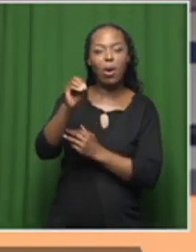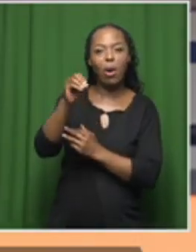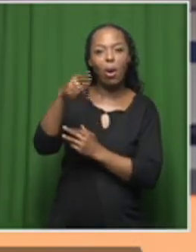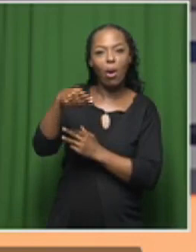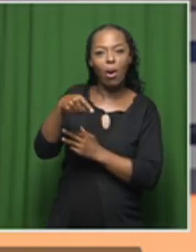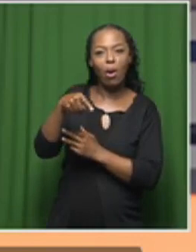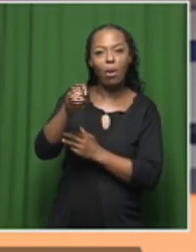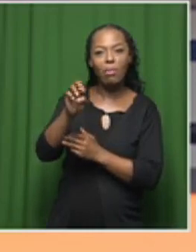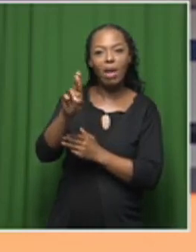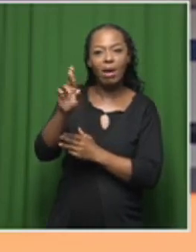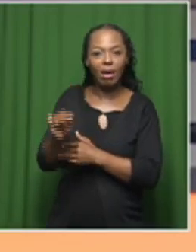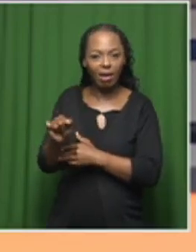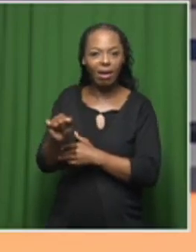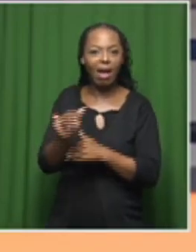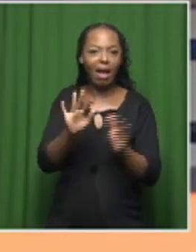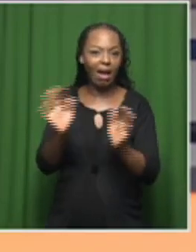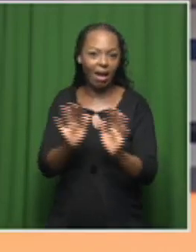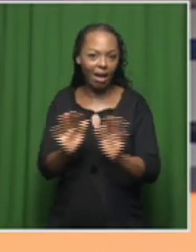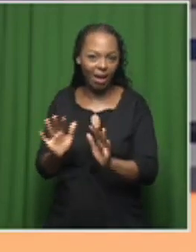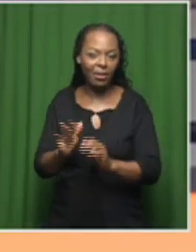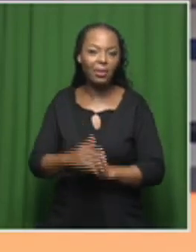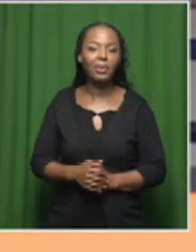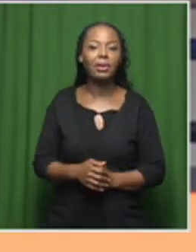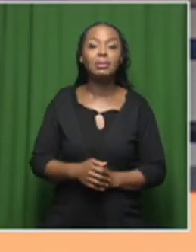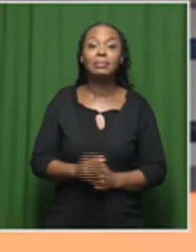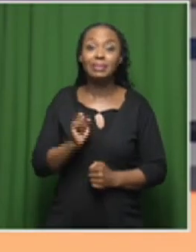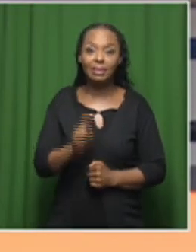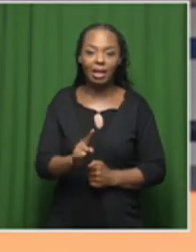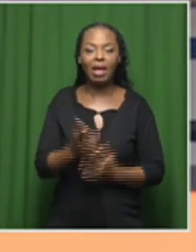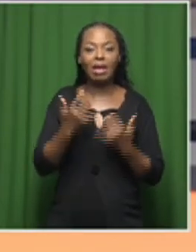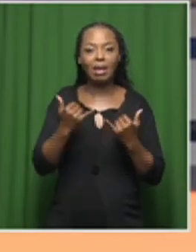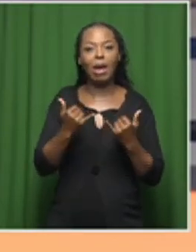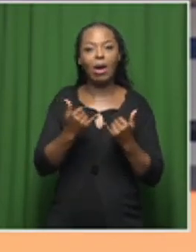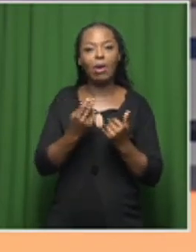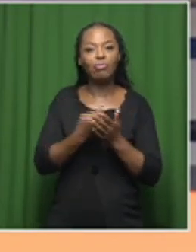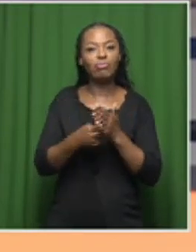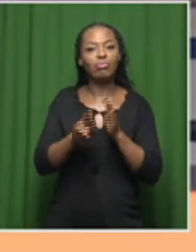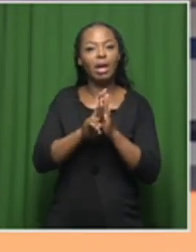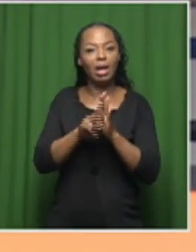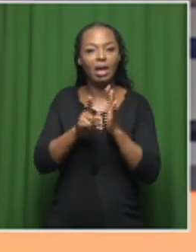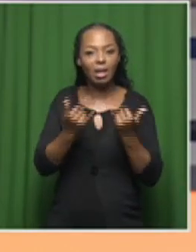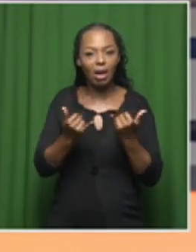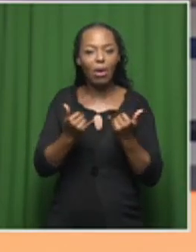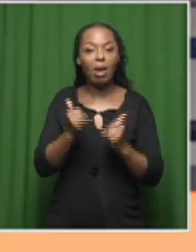Aida. And of course, don't forget to catch that preview of the upcoming opera productions. It's happening